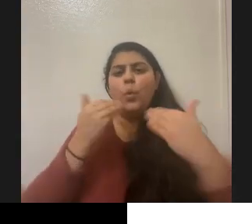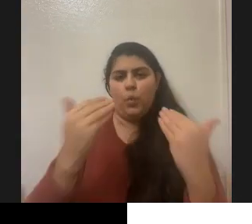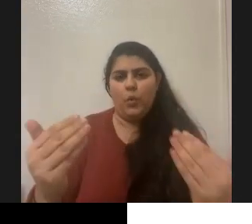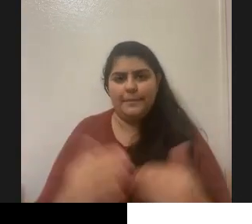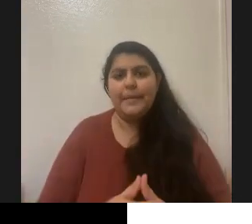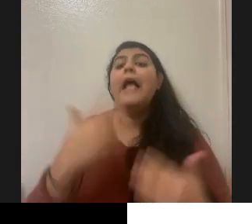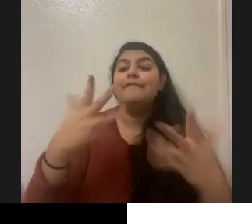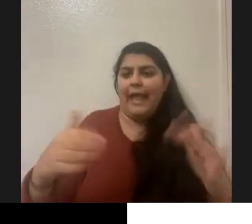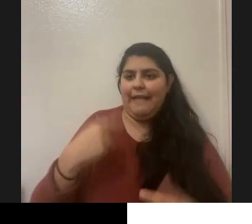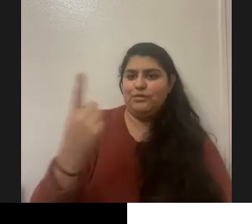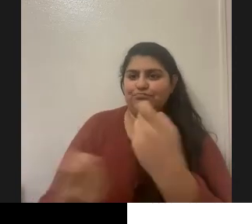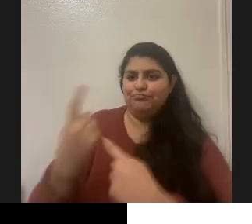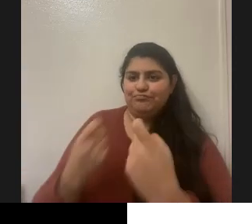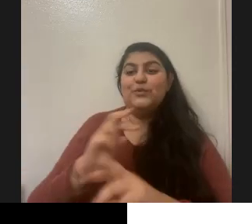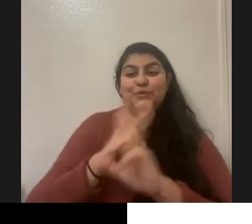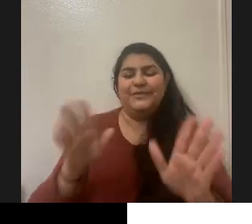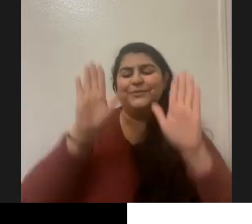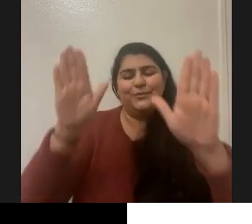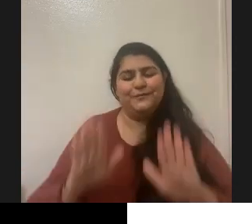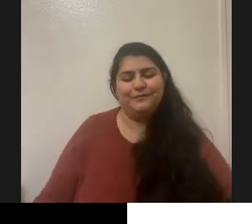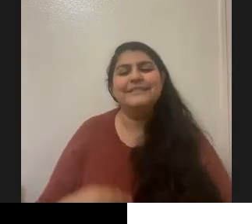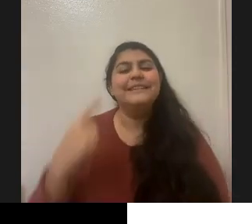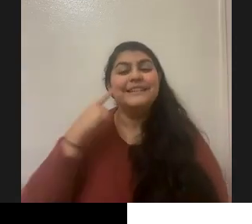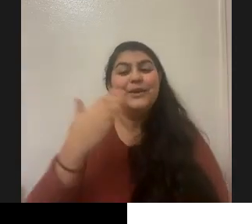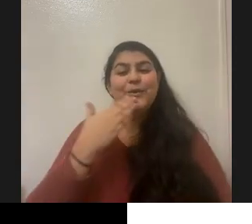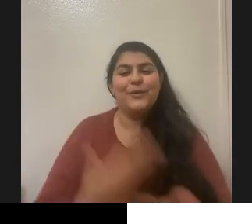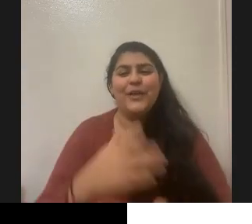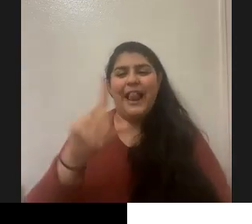in, which is excellent. That sounds good, Lars.